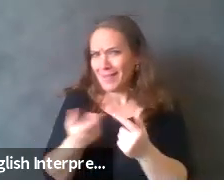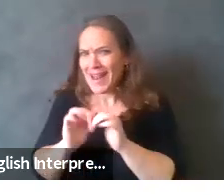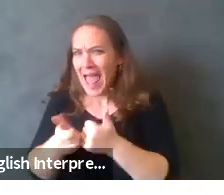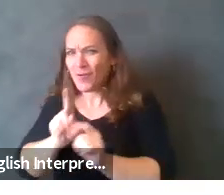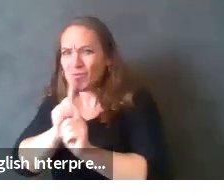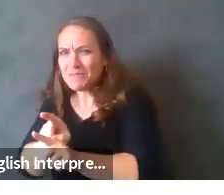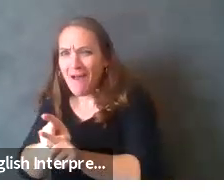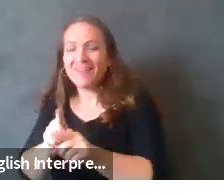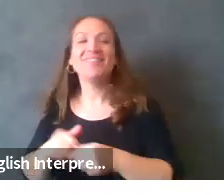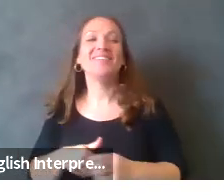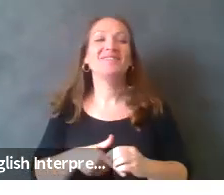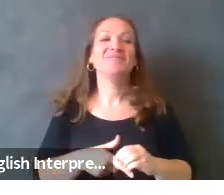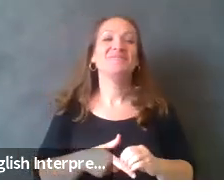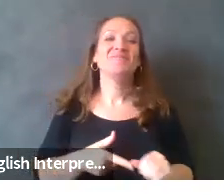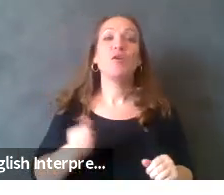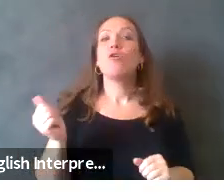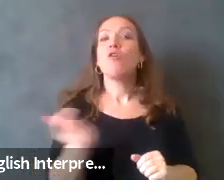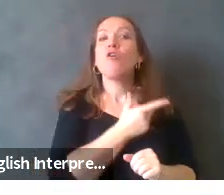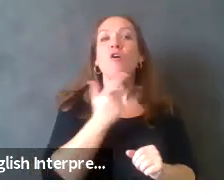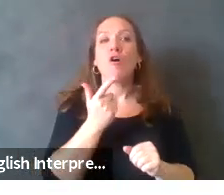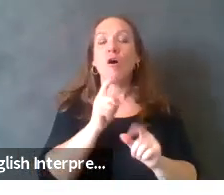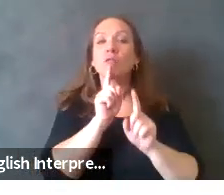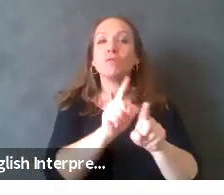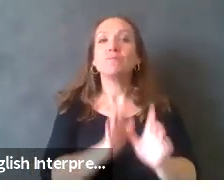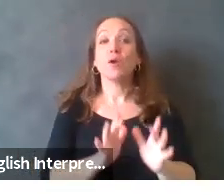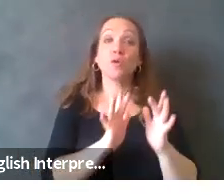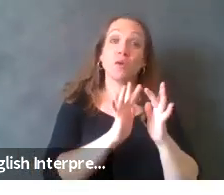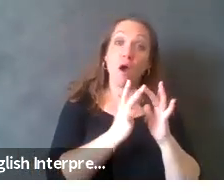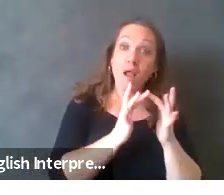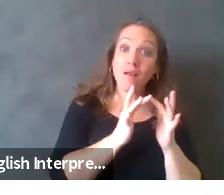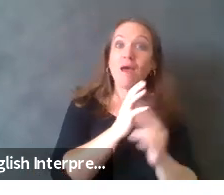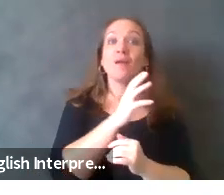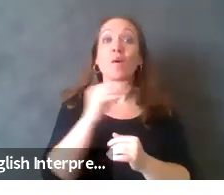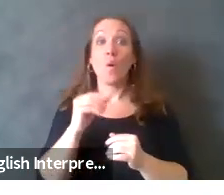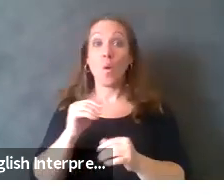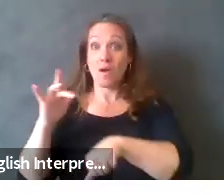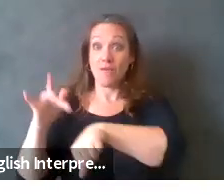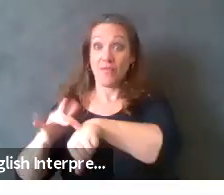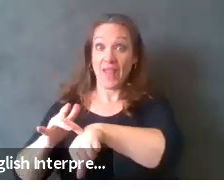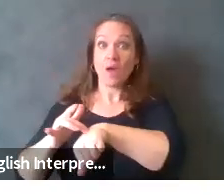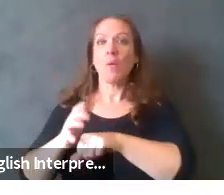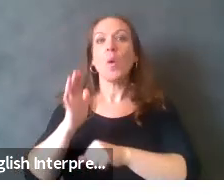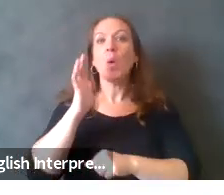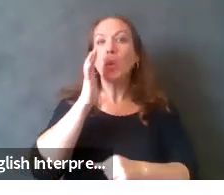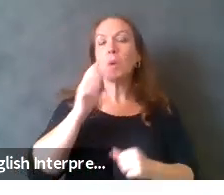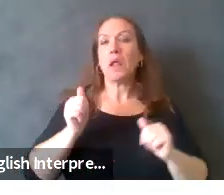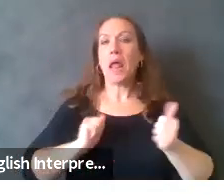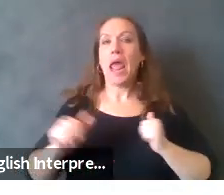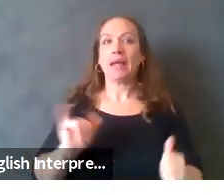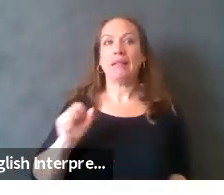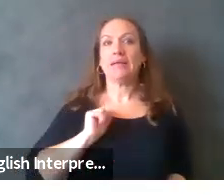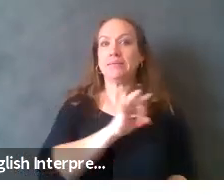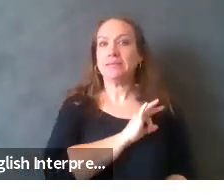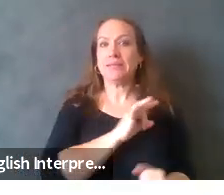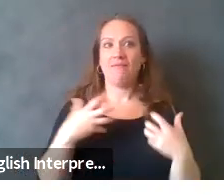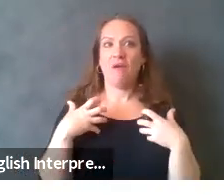services responders, virtual or on-site, will act as staff health. So all the licensed healthcare providers that